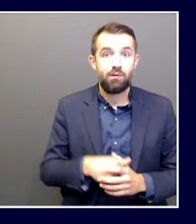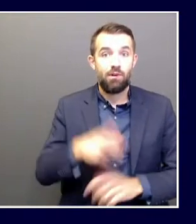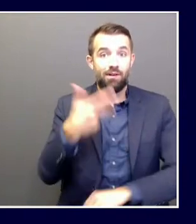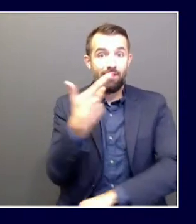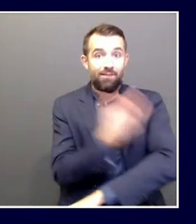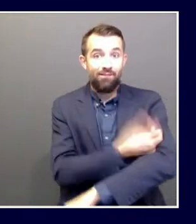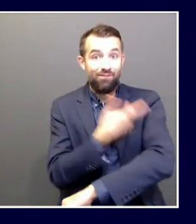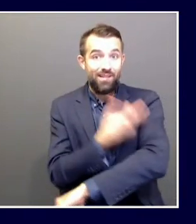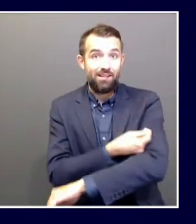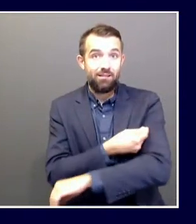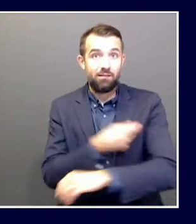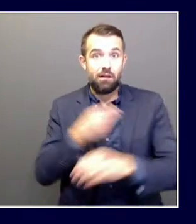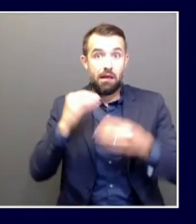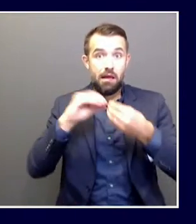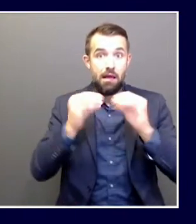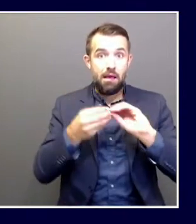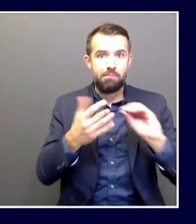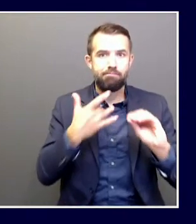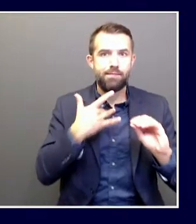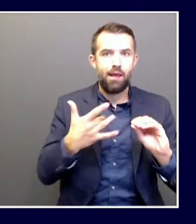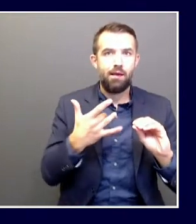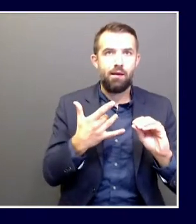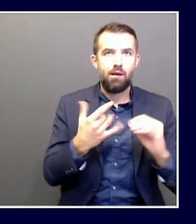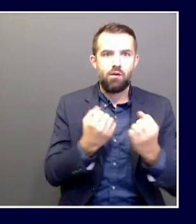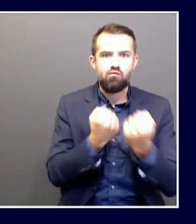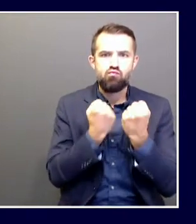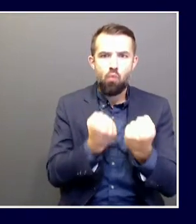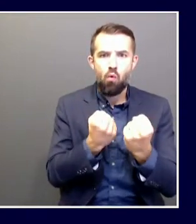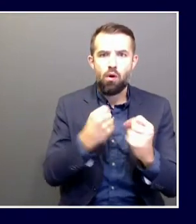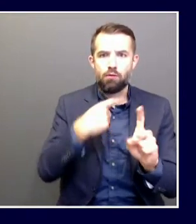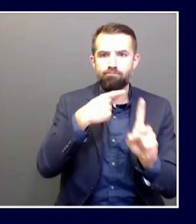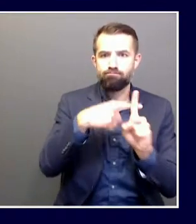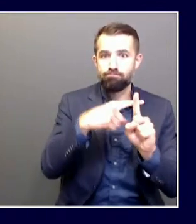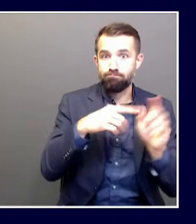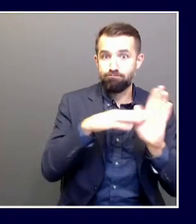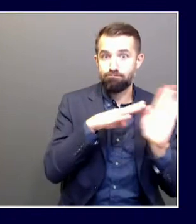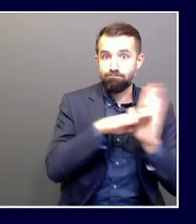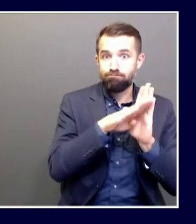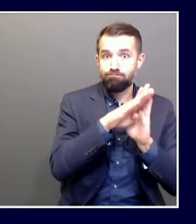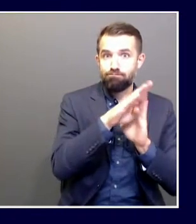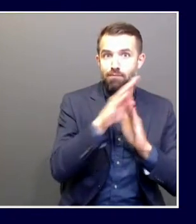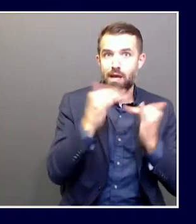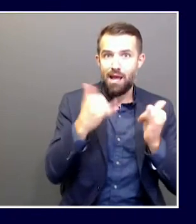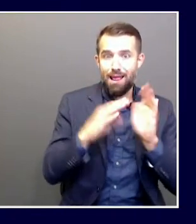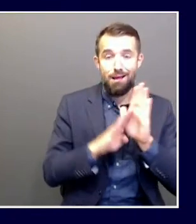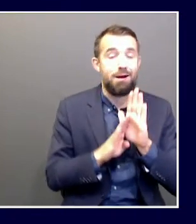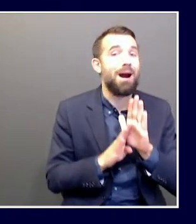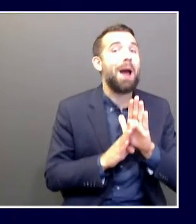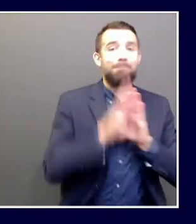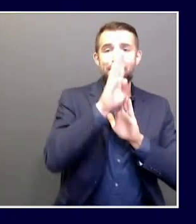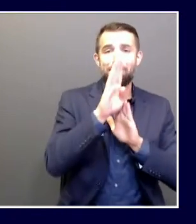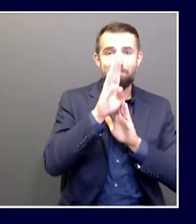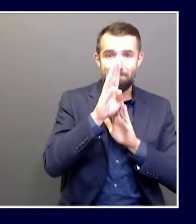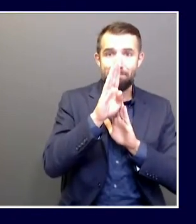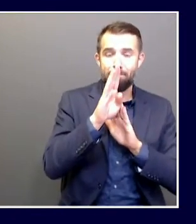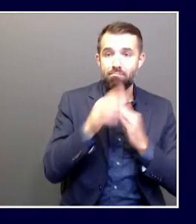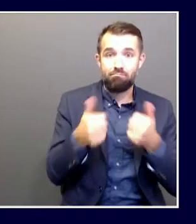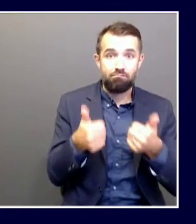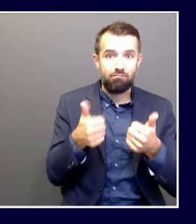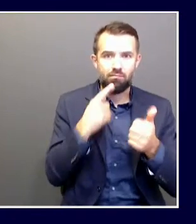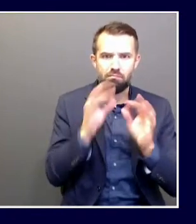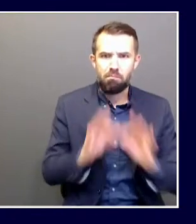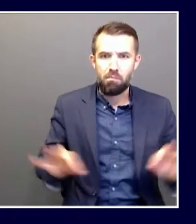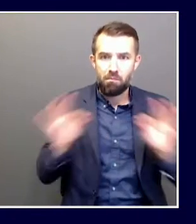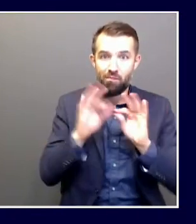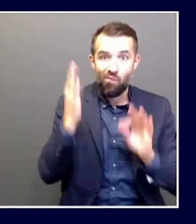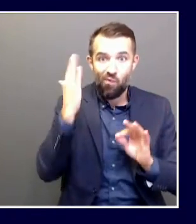in Maine, and they're up even more now. That's a good thing, because with the Delta variant, it's critical that as many